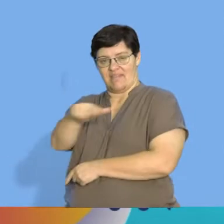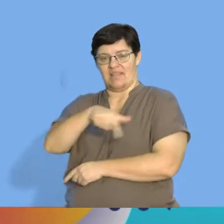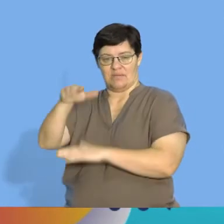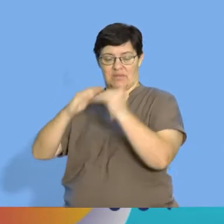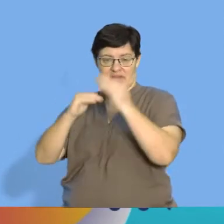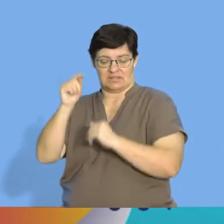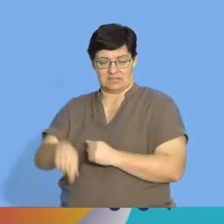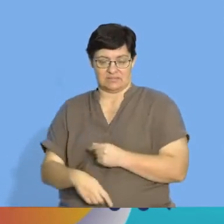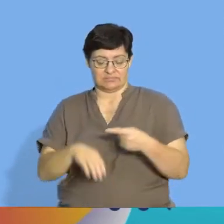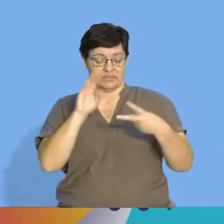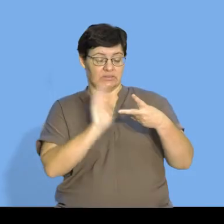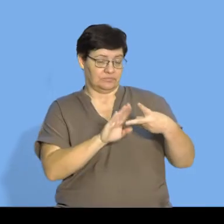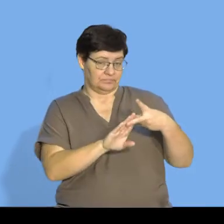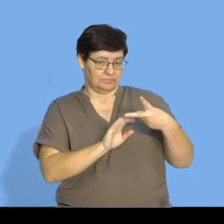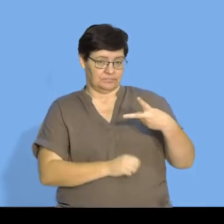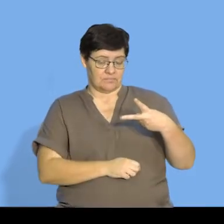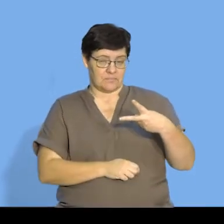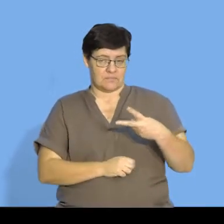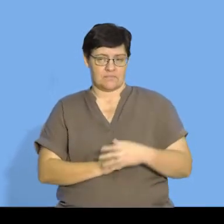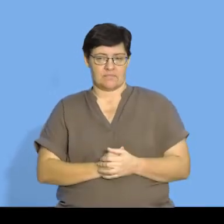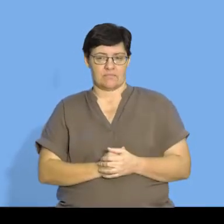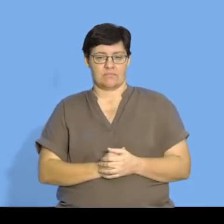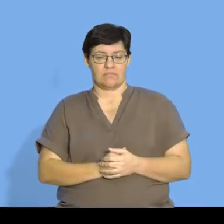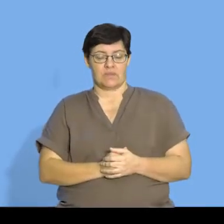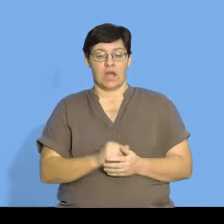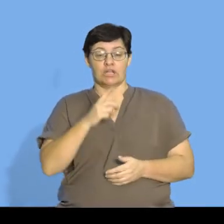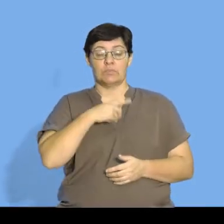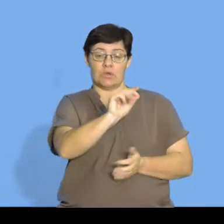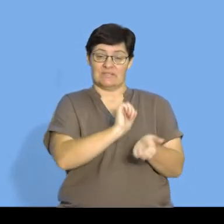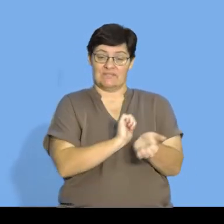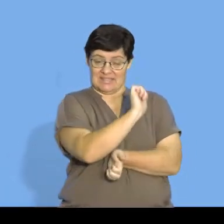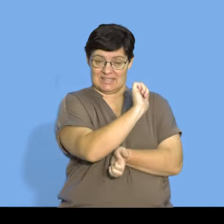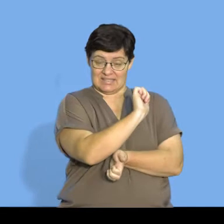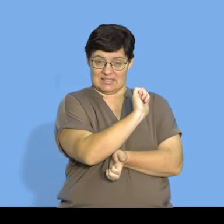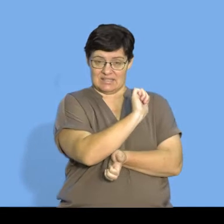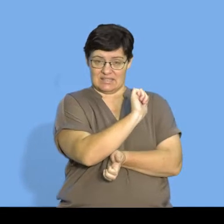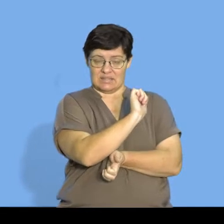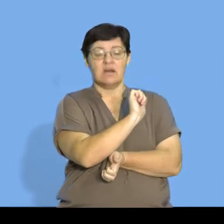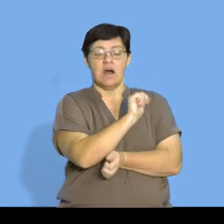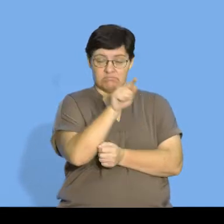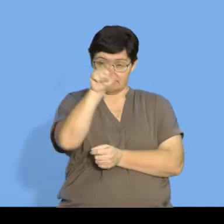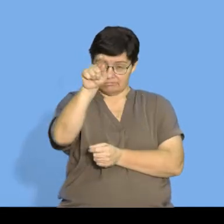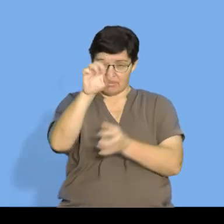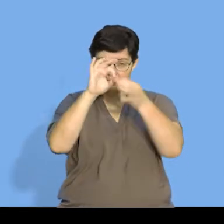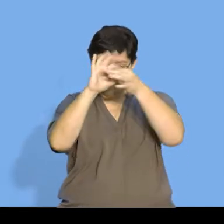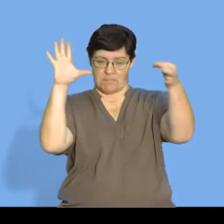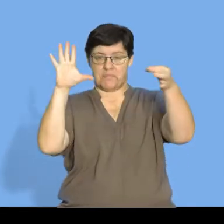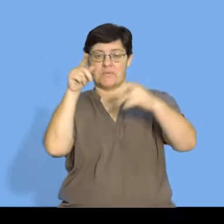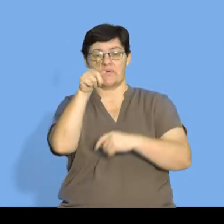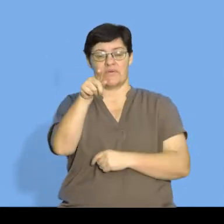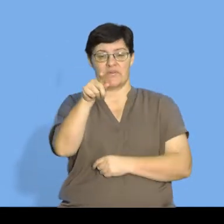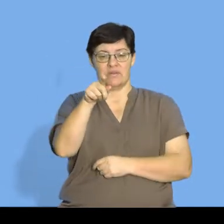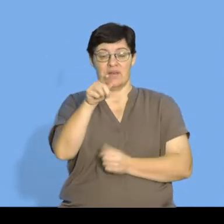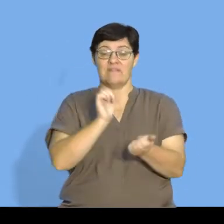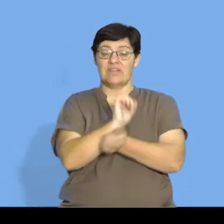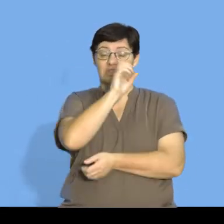and buildings, right? Two, a fixed deposit has matured.